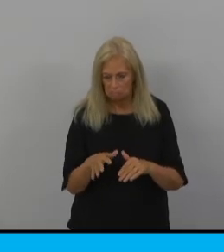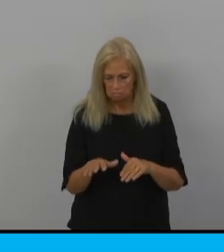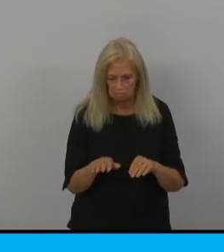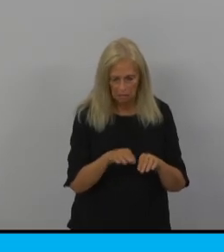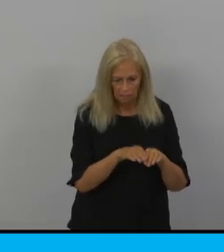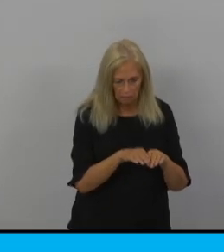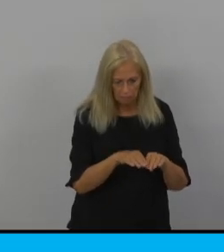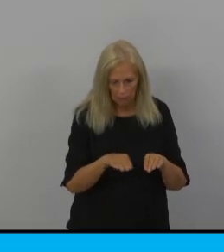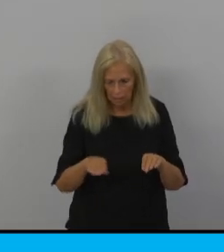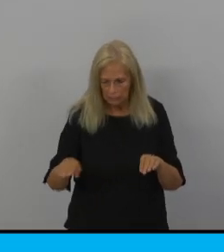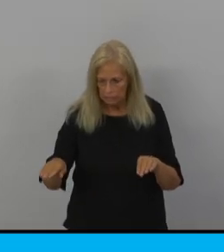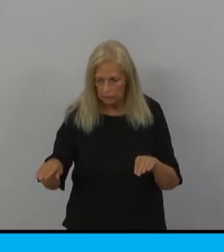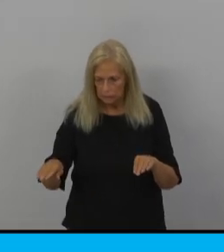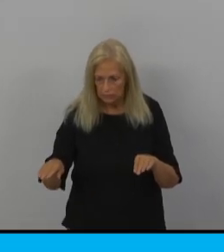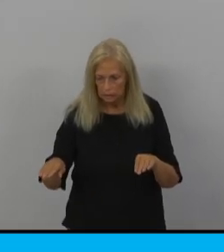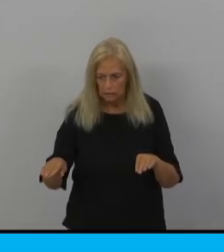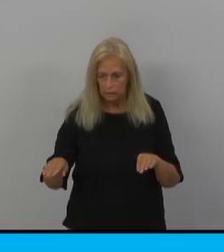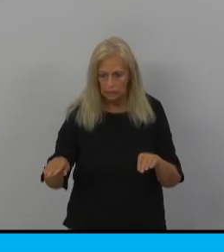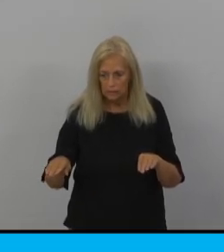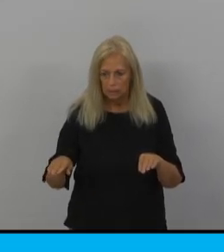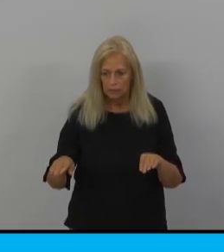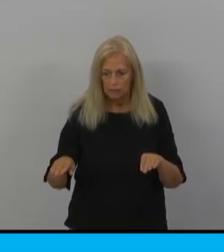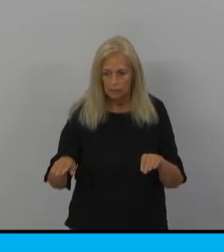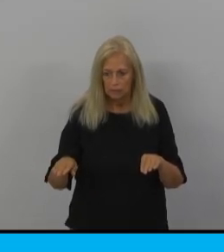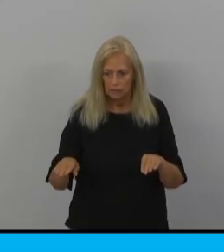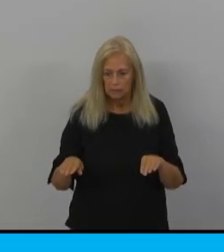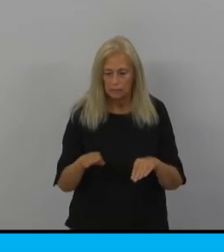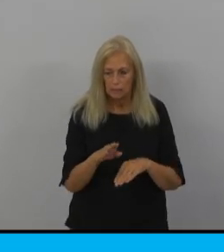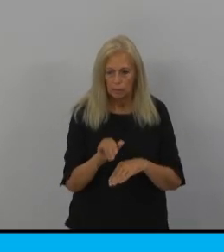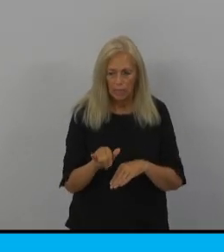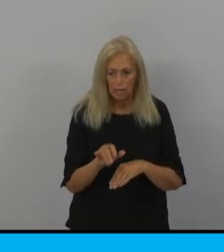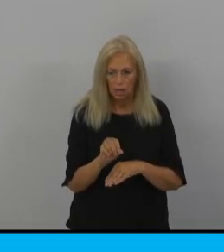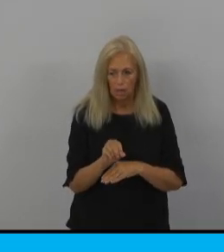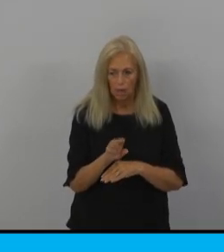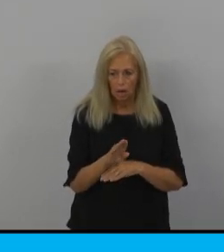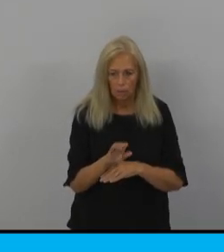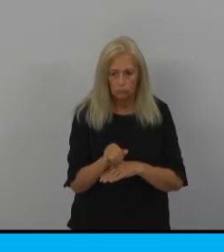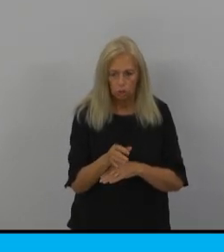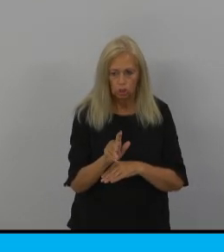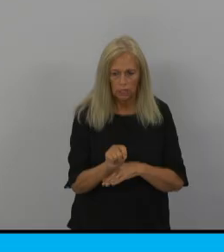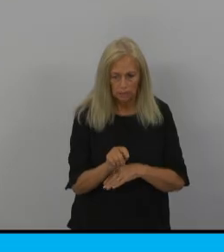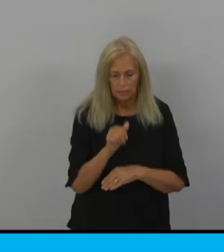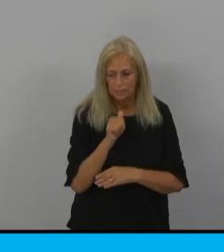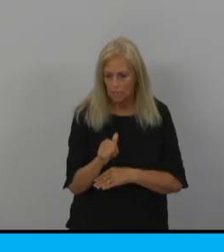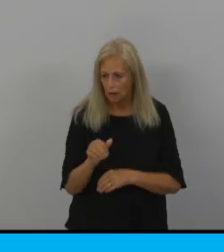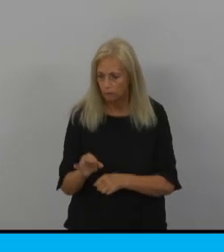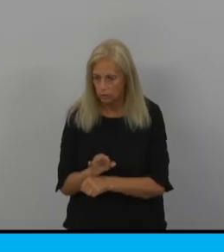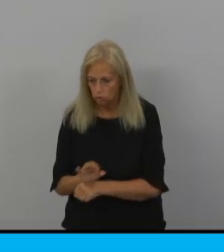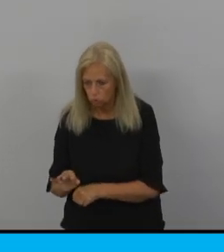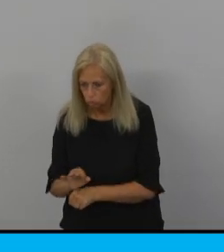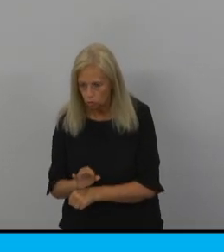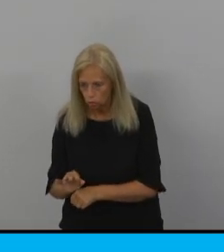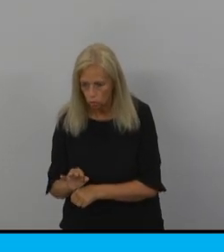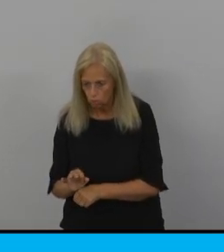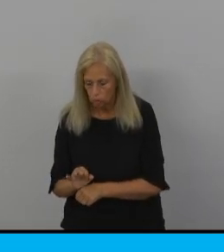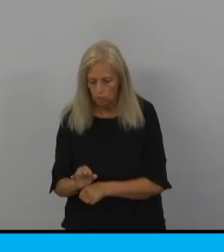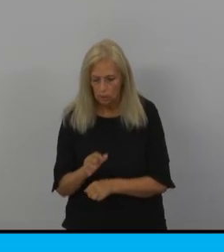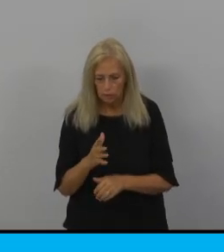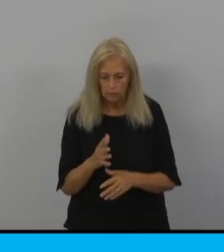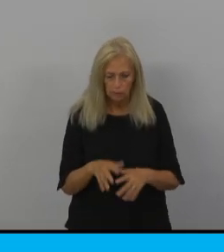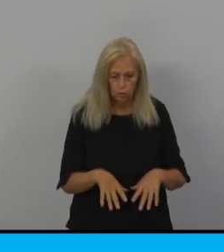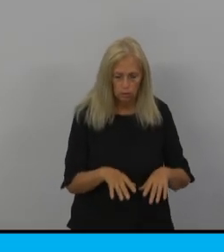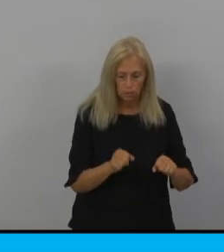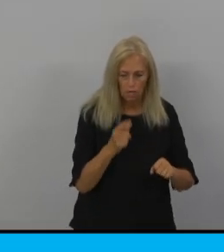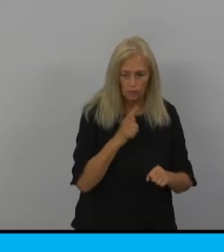with, this is by object of expenditure instead of functional expenditures like you're required to adopt for